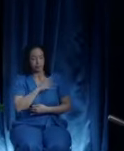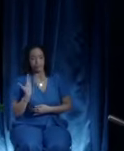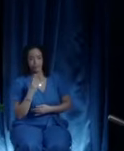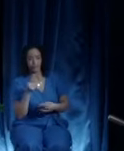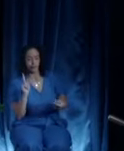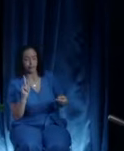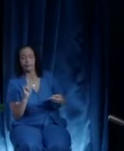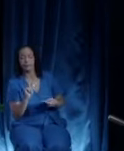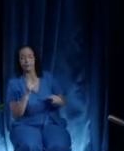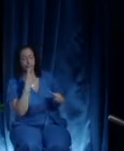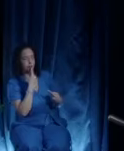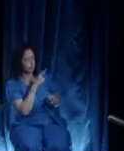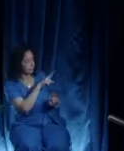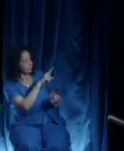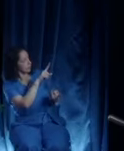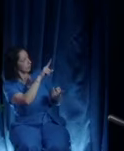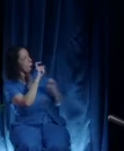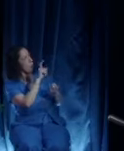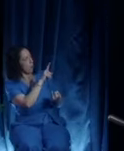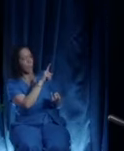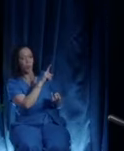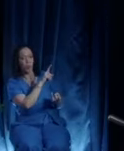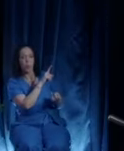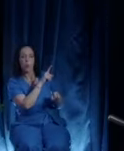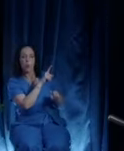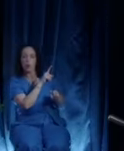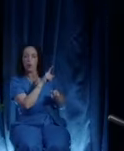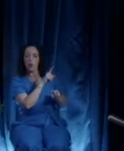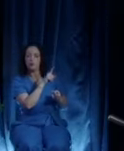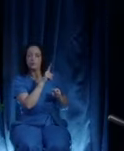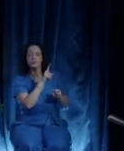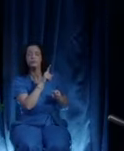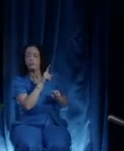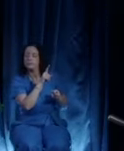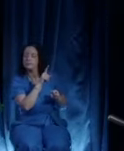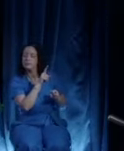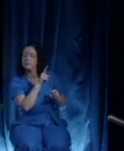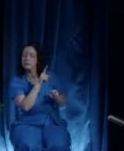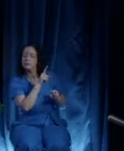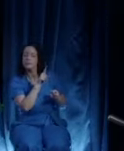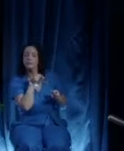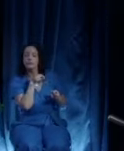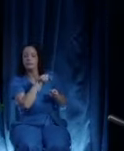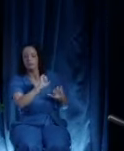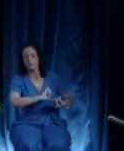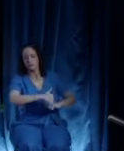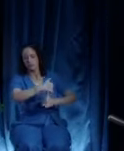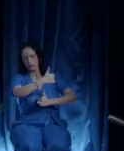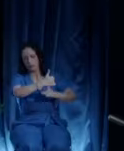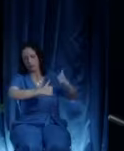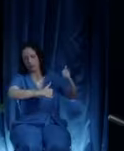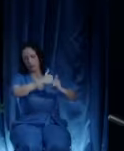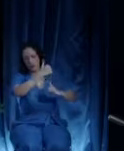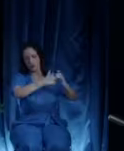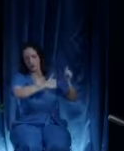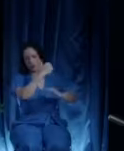an oration that was muy formada, It's a well-structured speech.